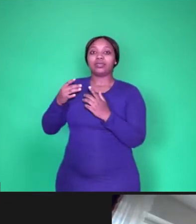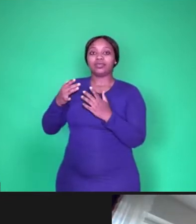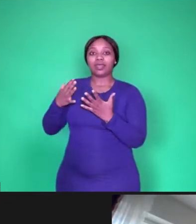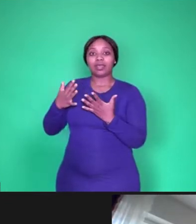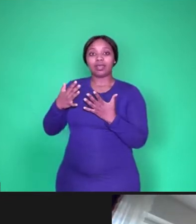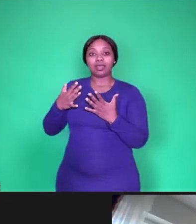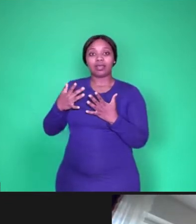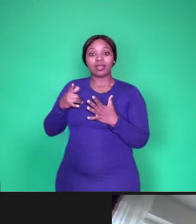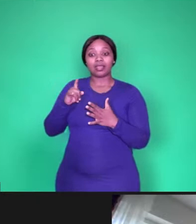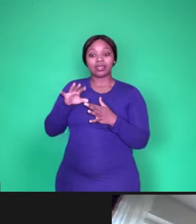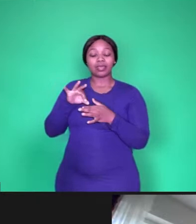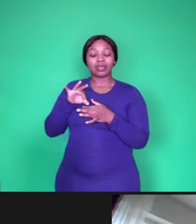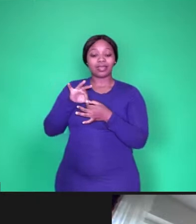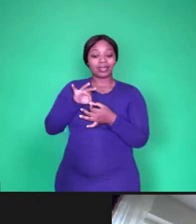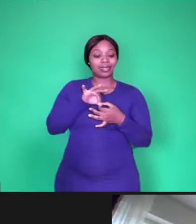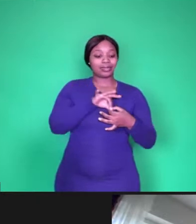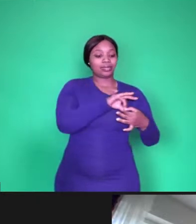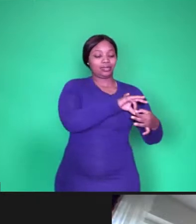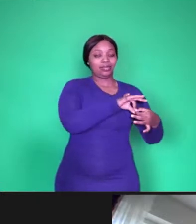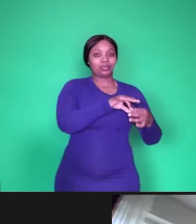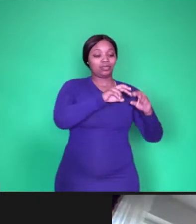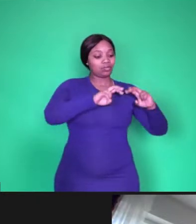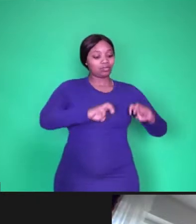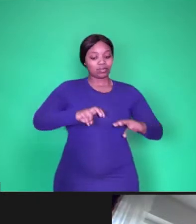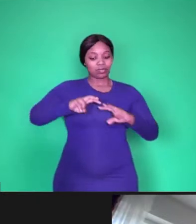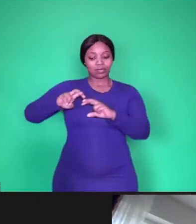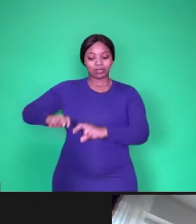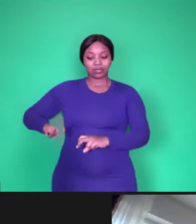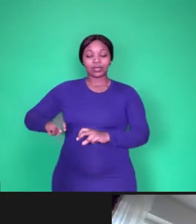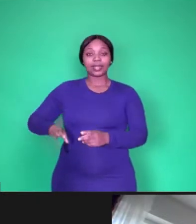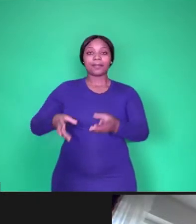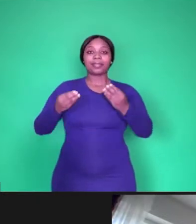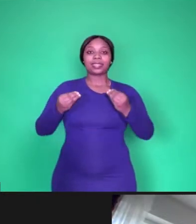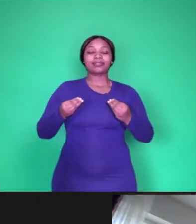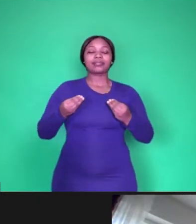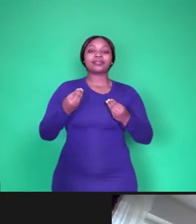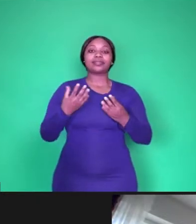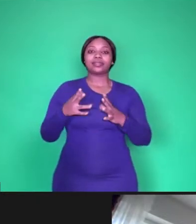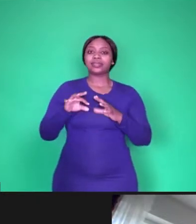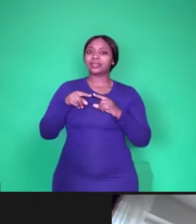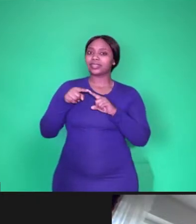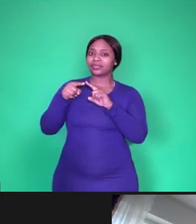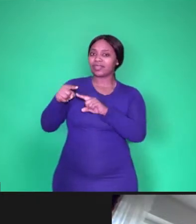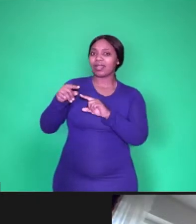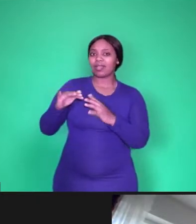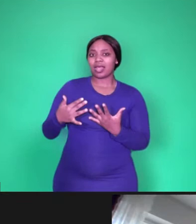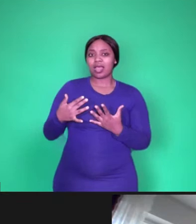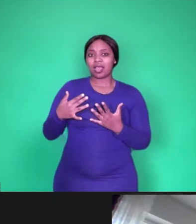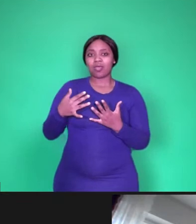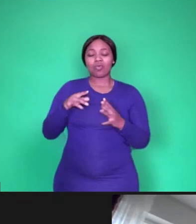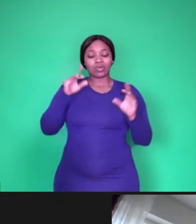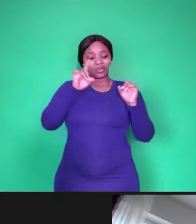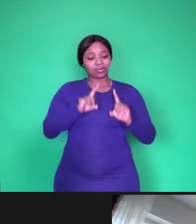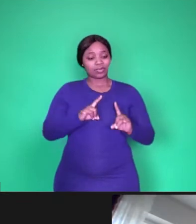are linked surveys to obtain insights into migration trajectories, especially with vulnerable respondents.